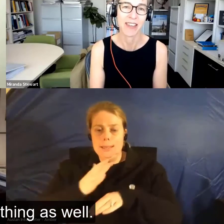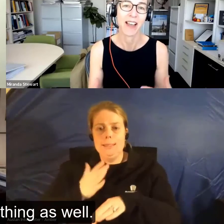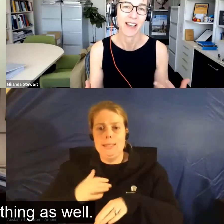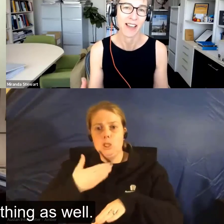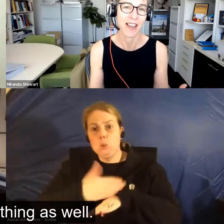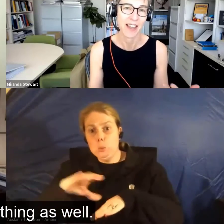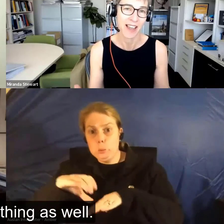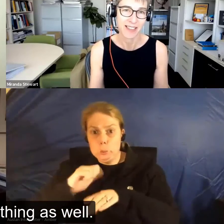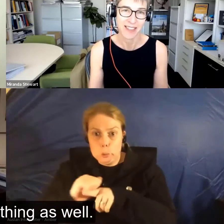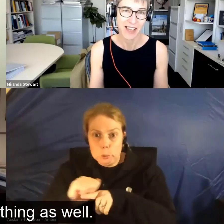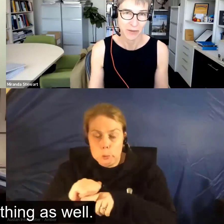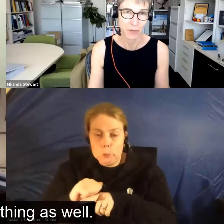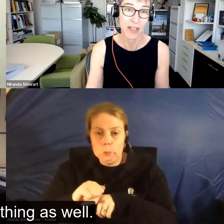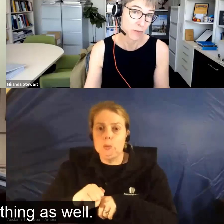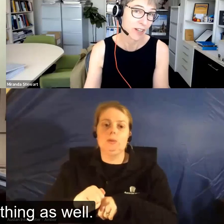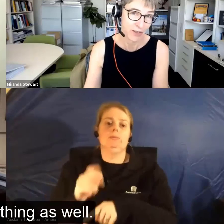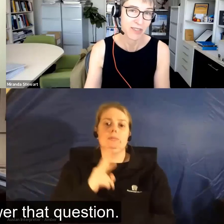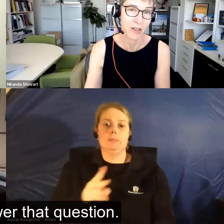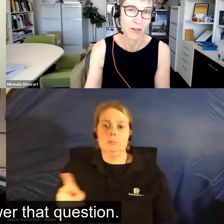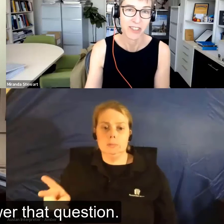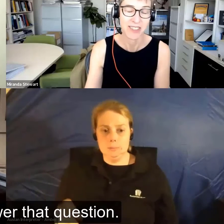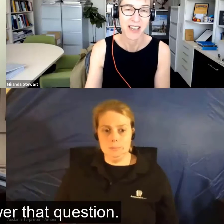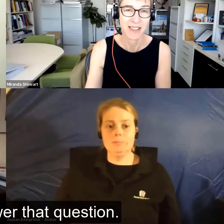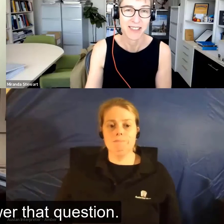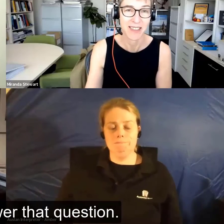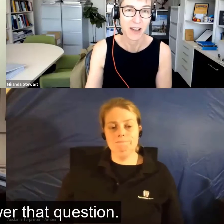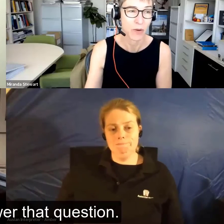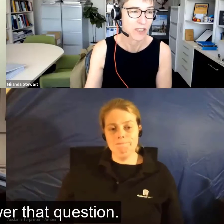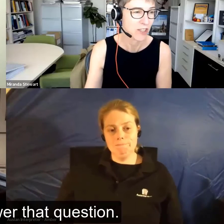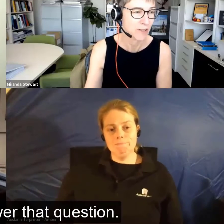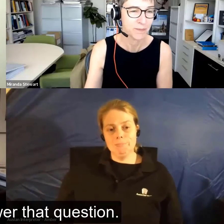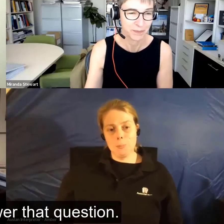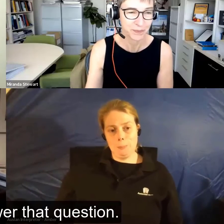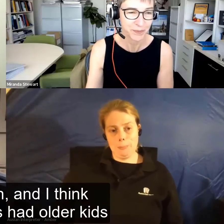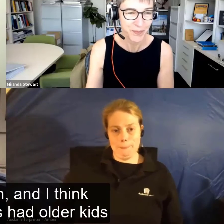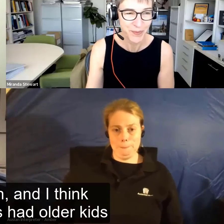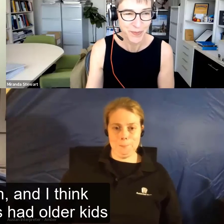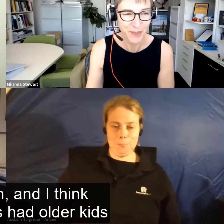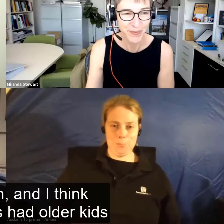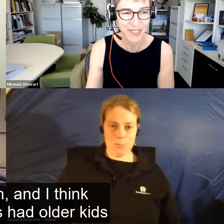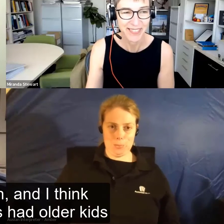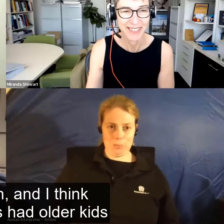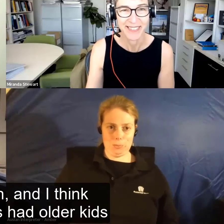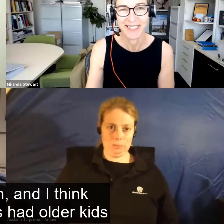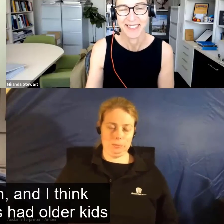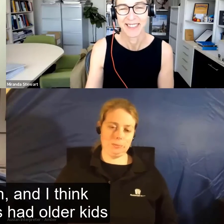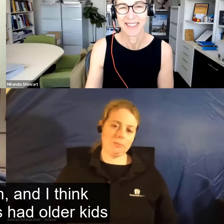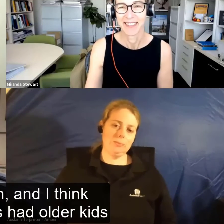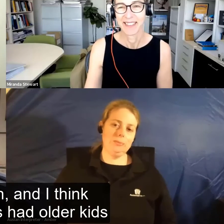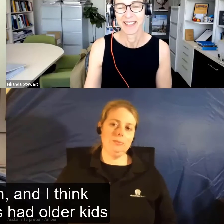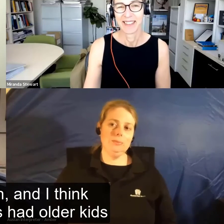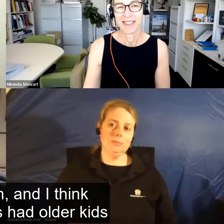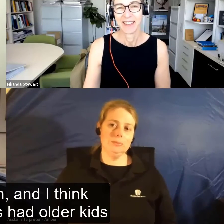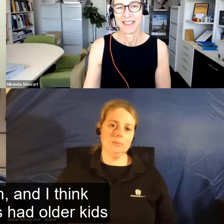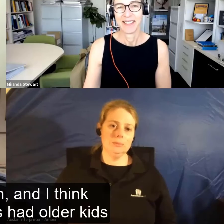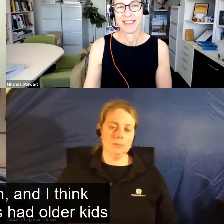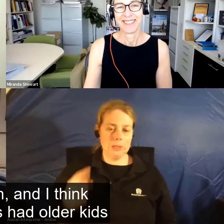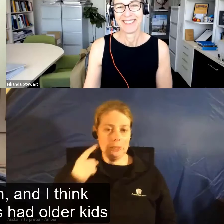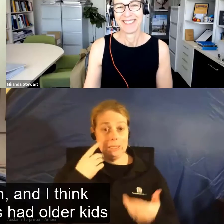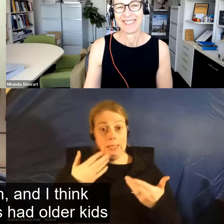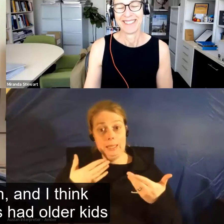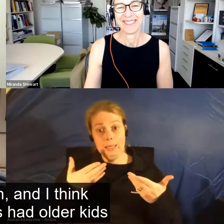of thing as well. So just to answer that question. Yeah, and I think anyone who's